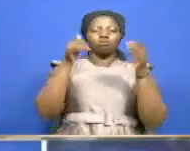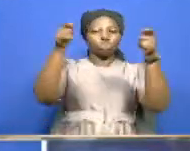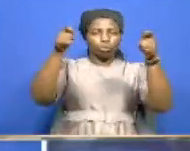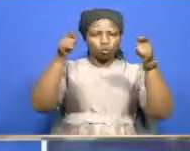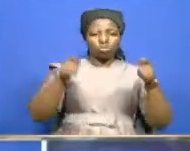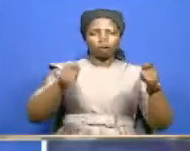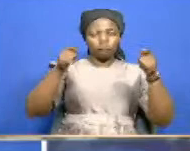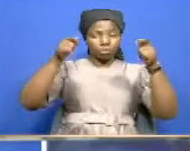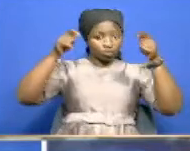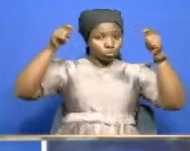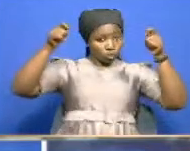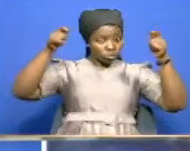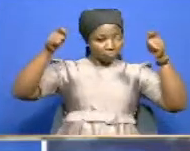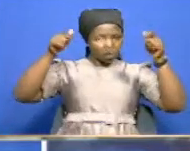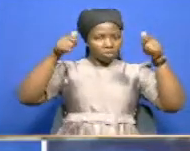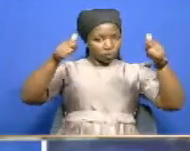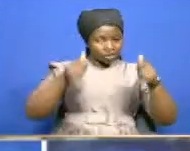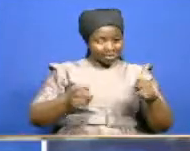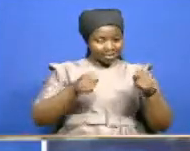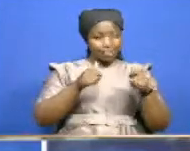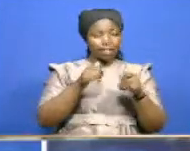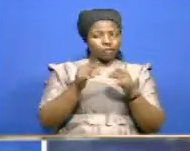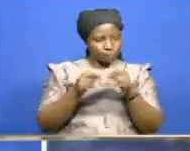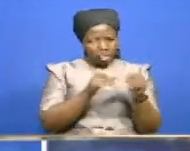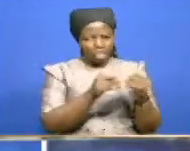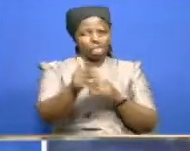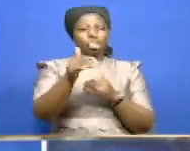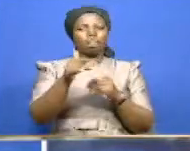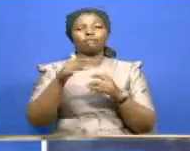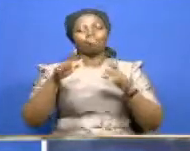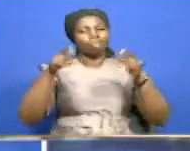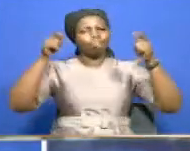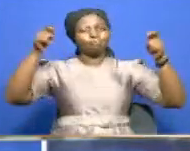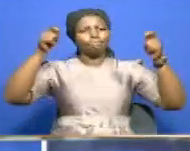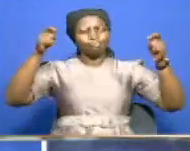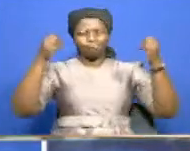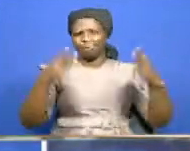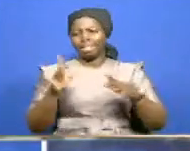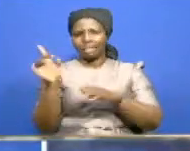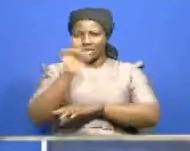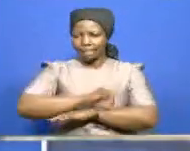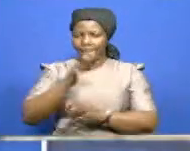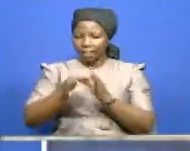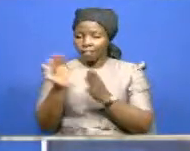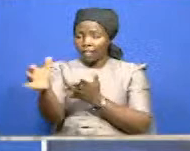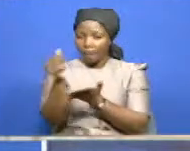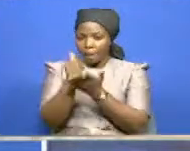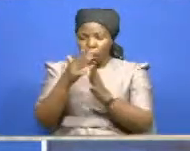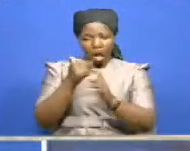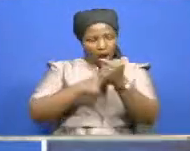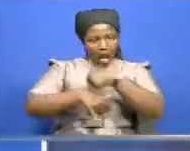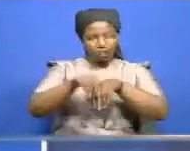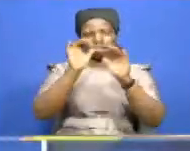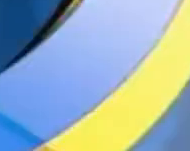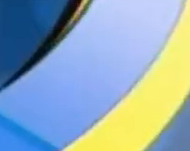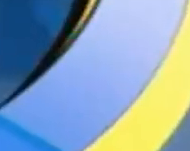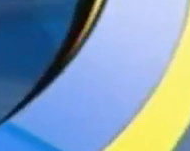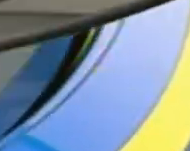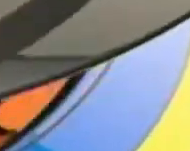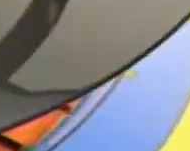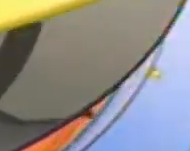shall now embark on a strike that will last for many days if the employer is not going to act.